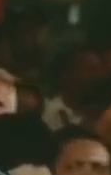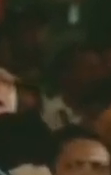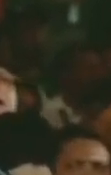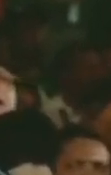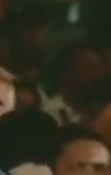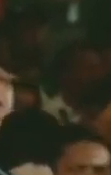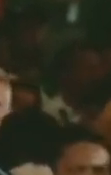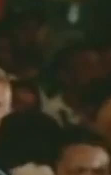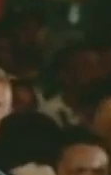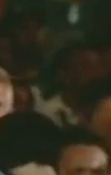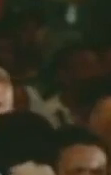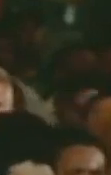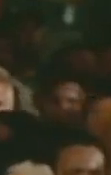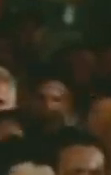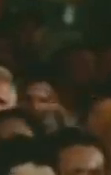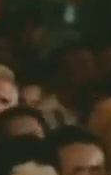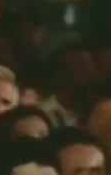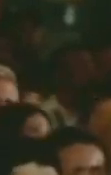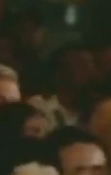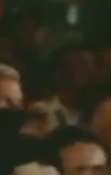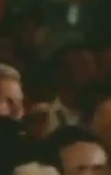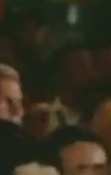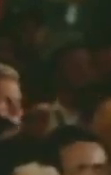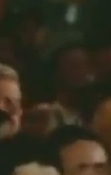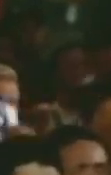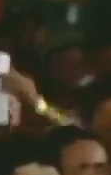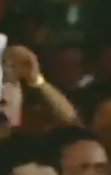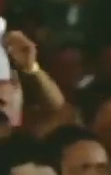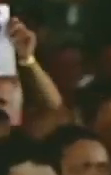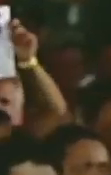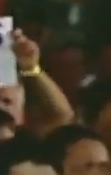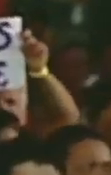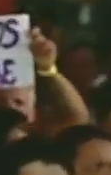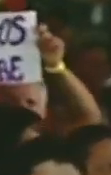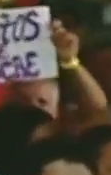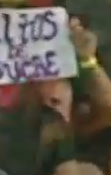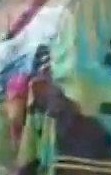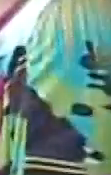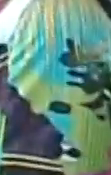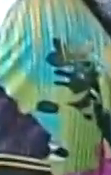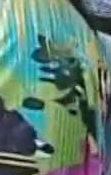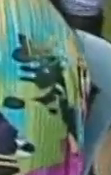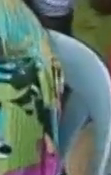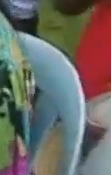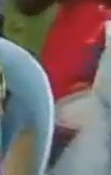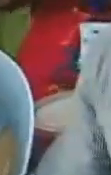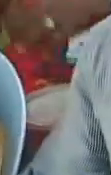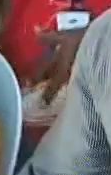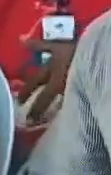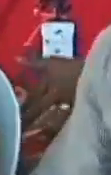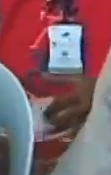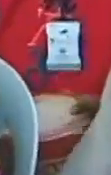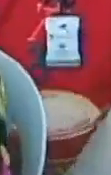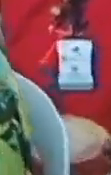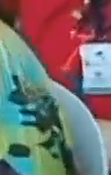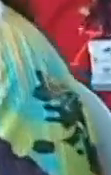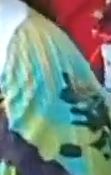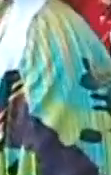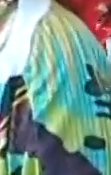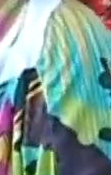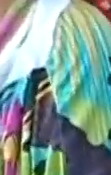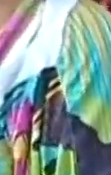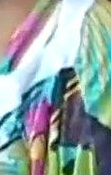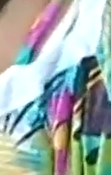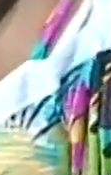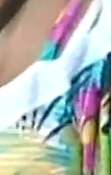abierto. Which is a traditional greeting in my Lakota language. Y este es el saludo tradicional en mi lengua